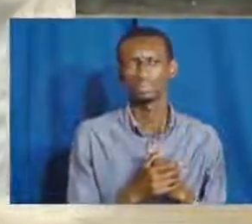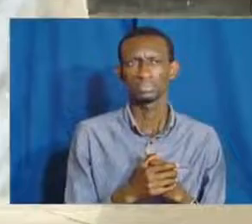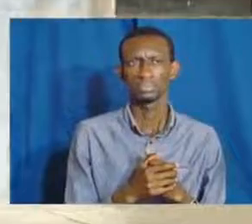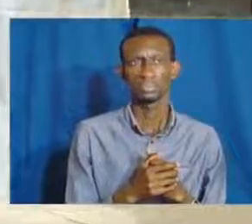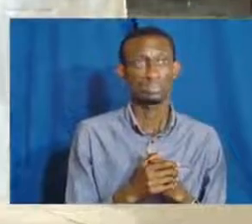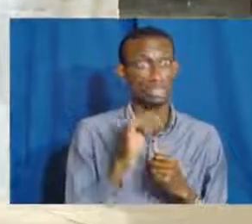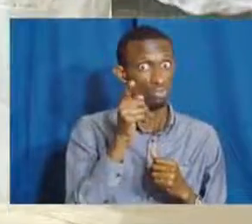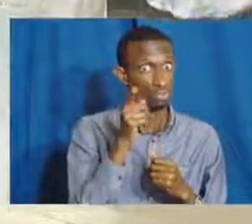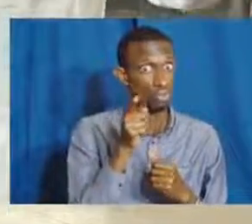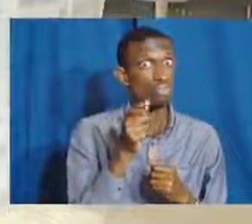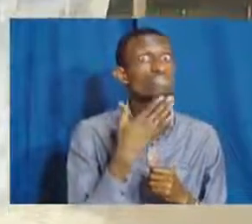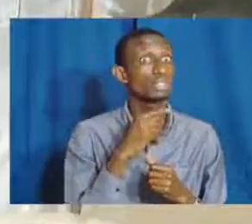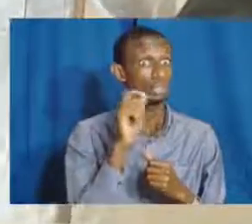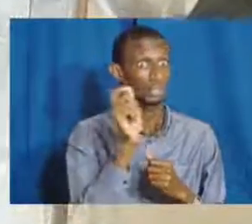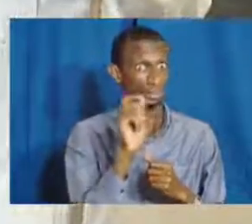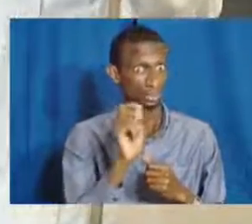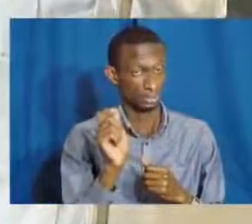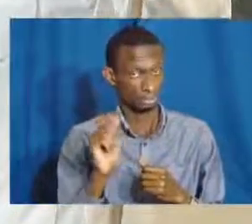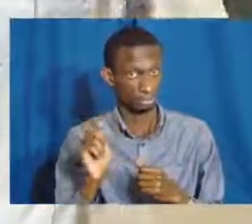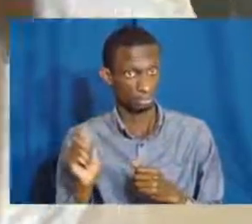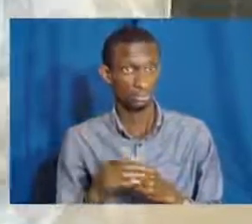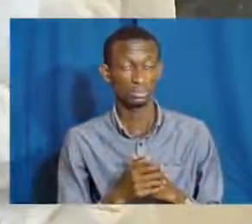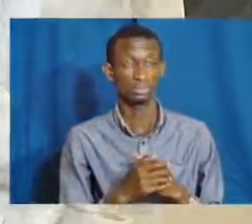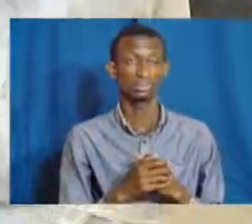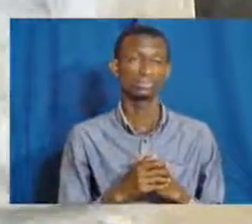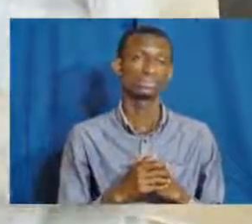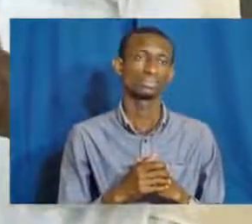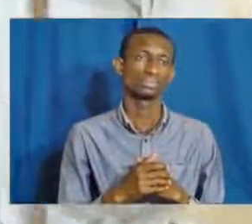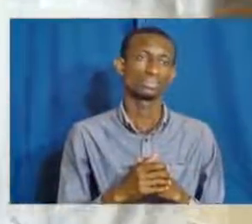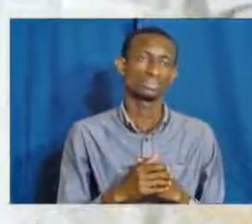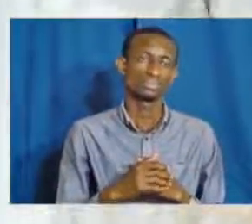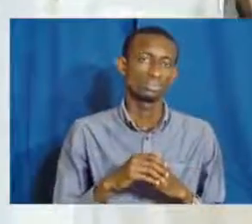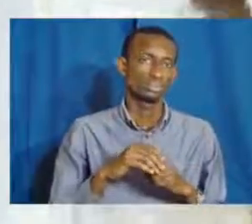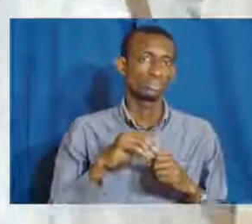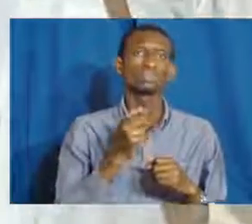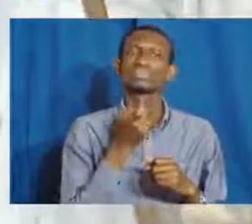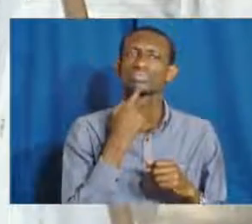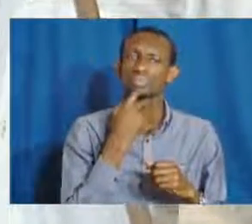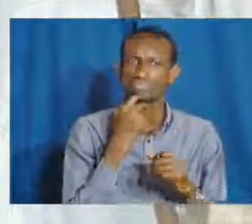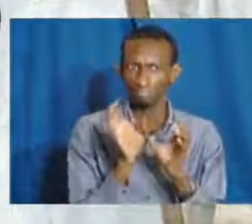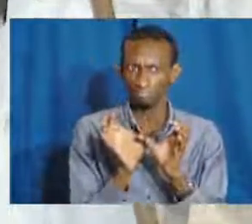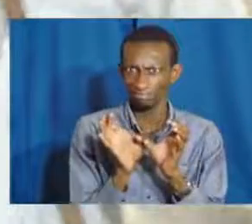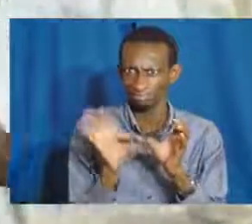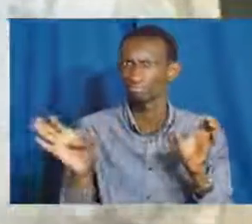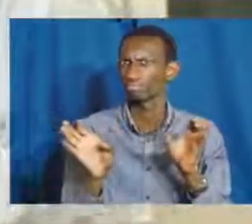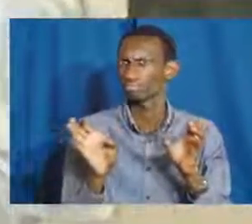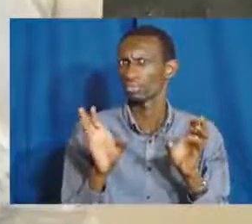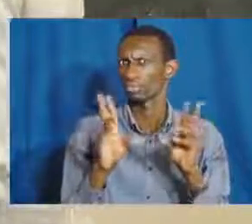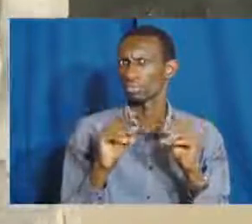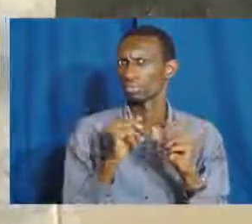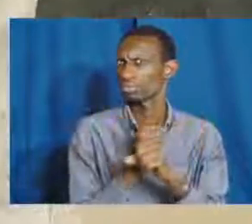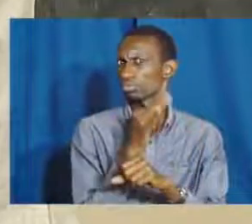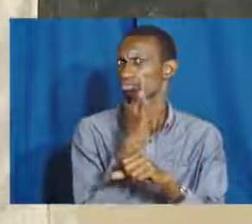Anytime you are going to write electronic configuration, put it aside so that you don't make any error. So this